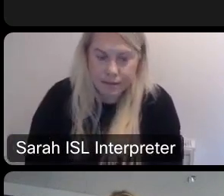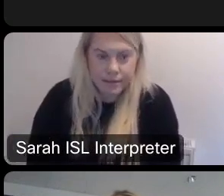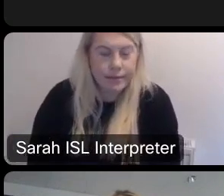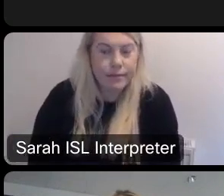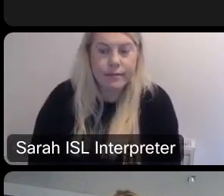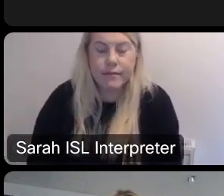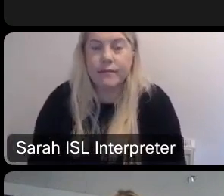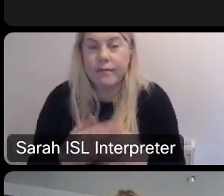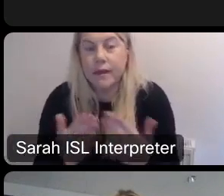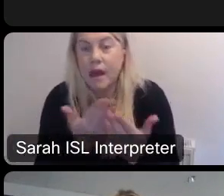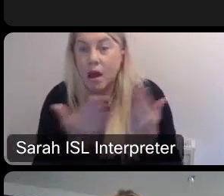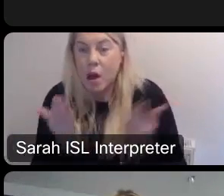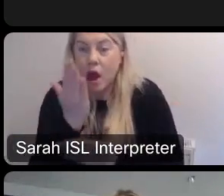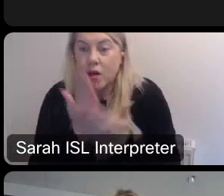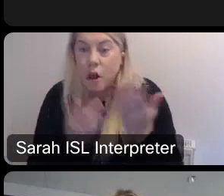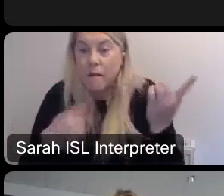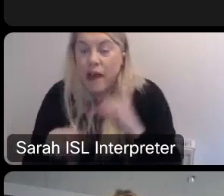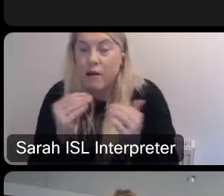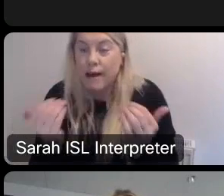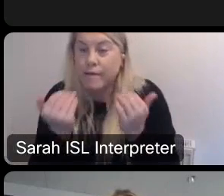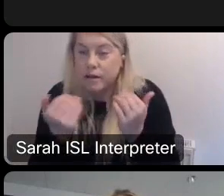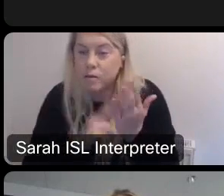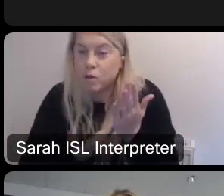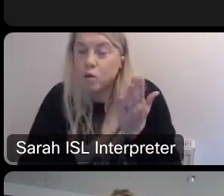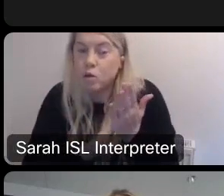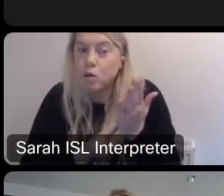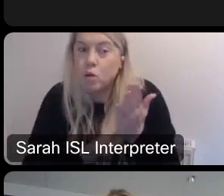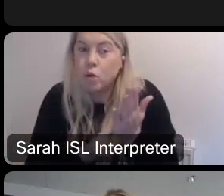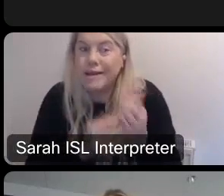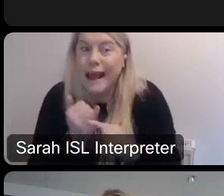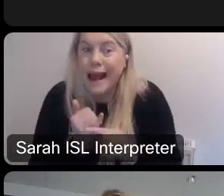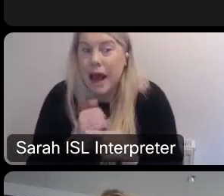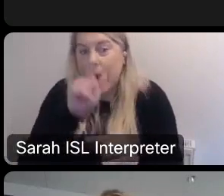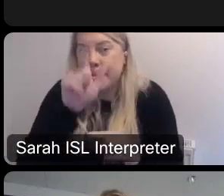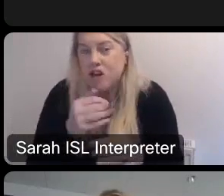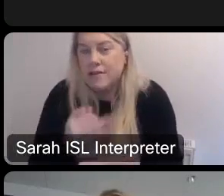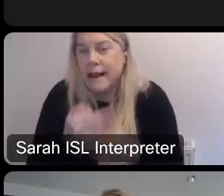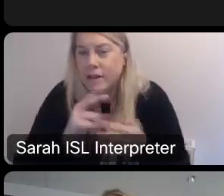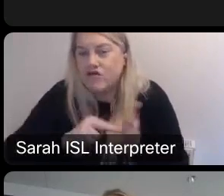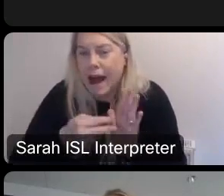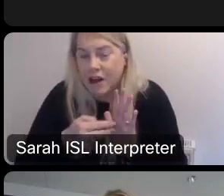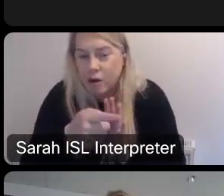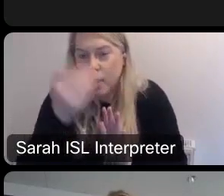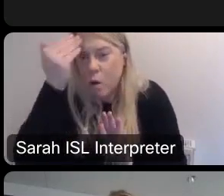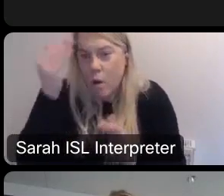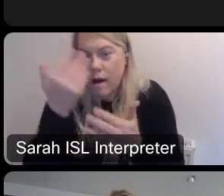So these are some of our references. We use this in the HSE patient safety strategy. So we know from a number of different